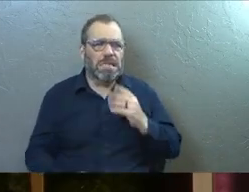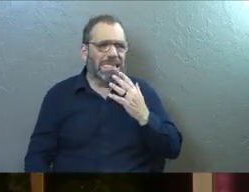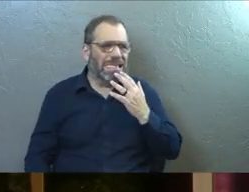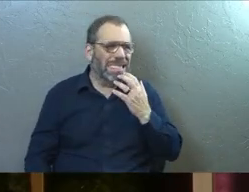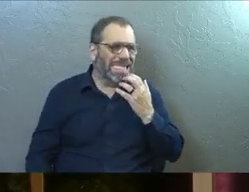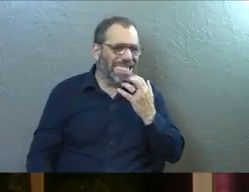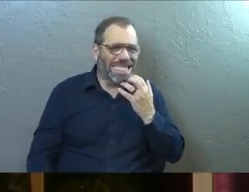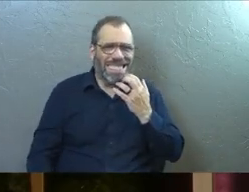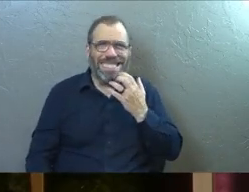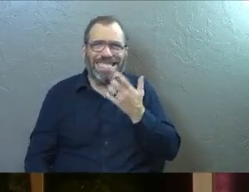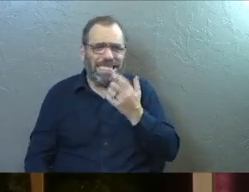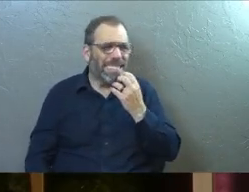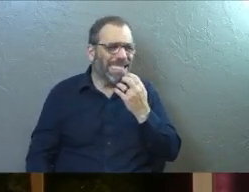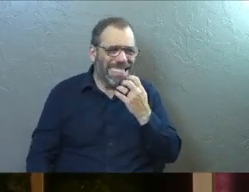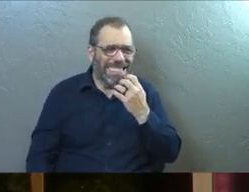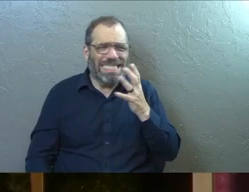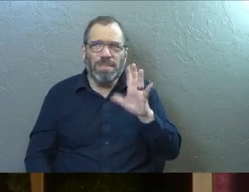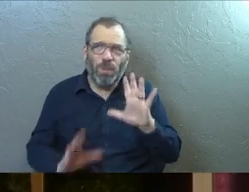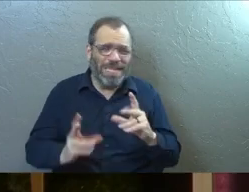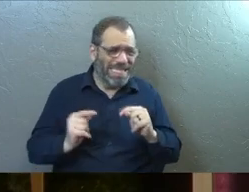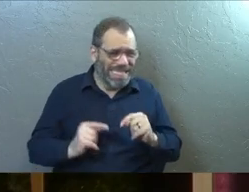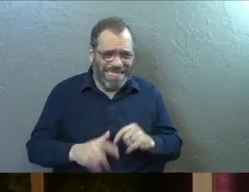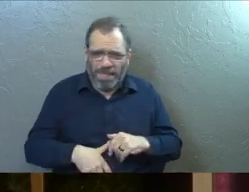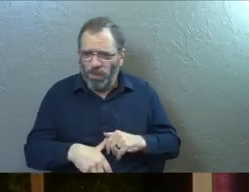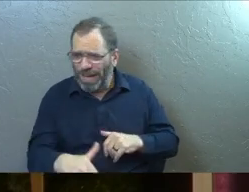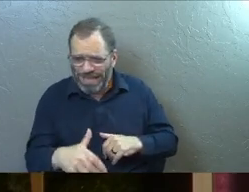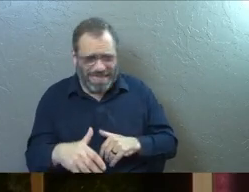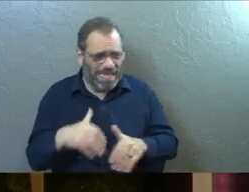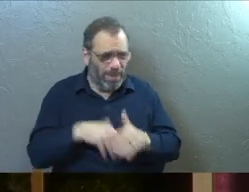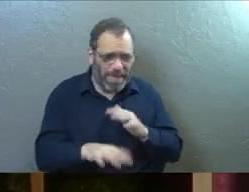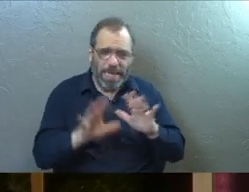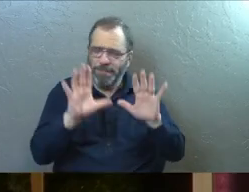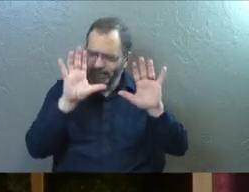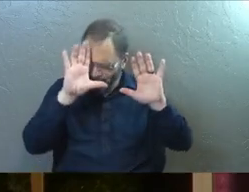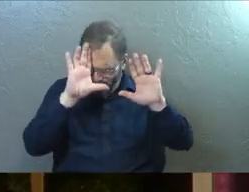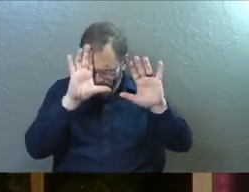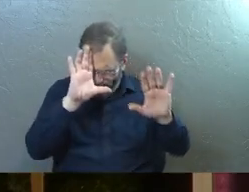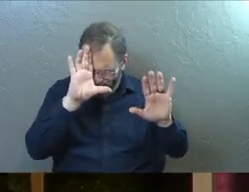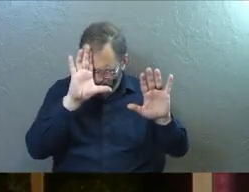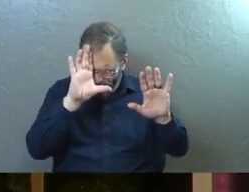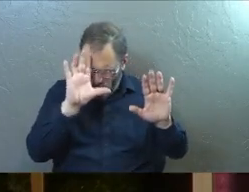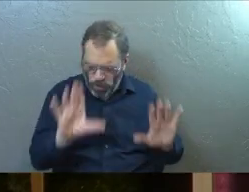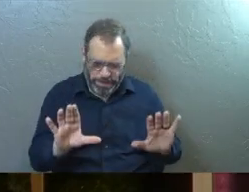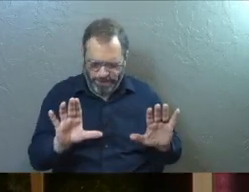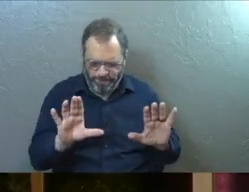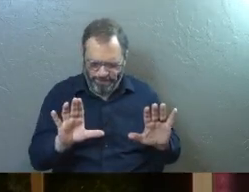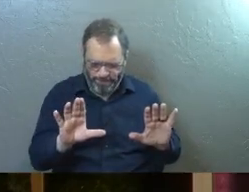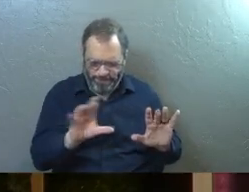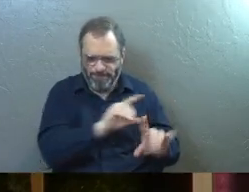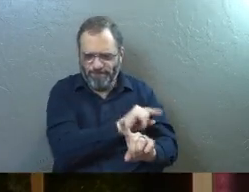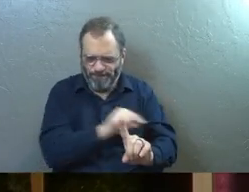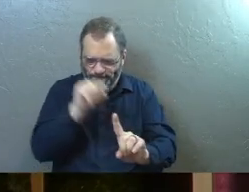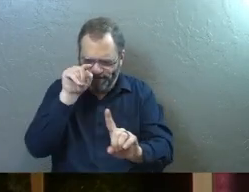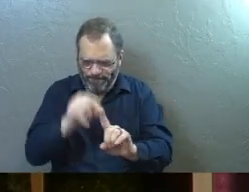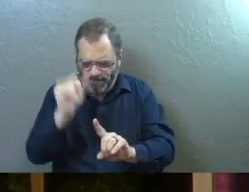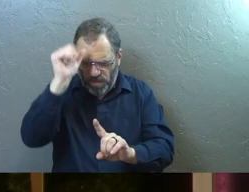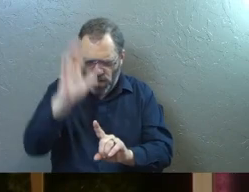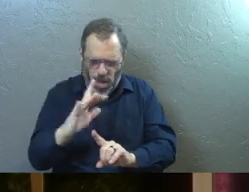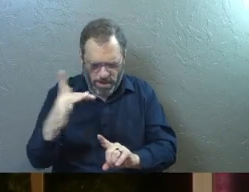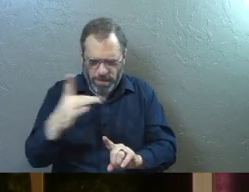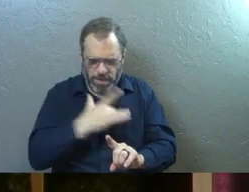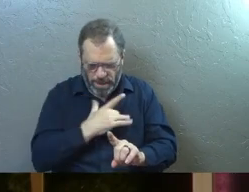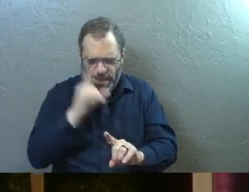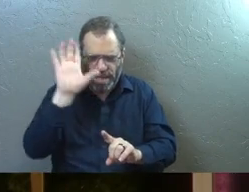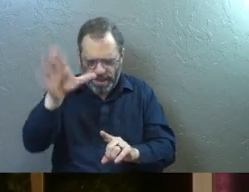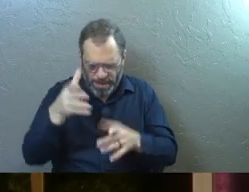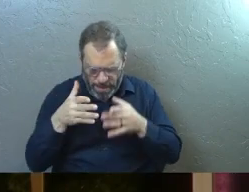probably had times where she did freak out a little bit or panic or whatever, but she had this continual, I'm going to come back to this place that goes, this is the